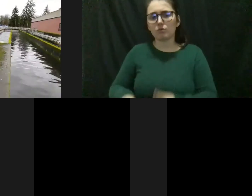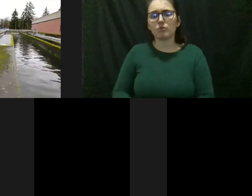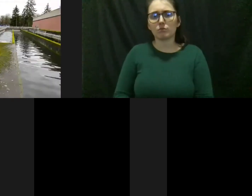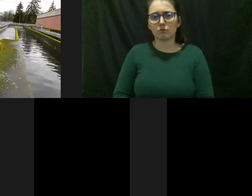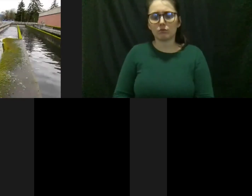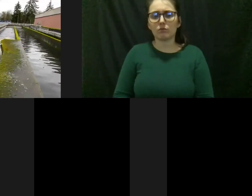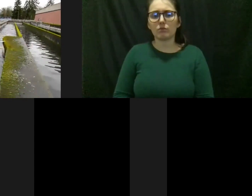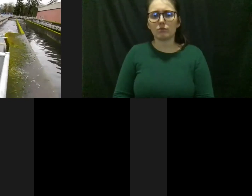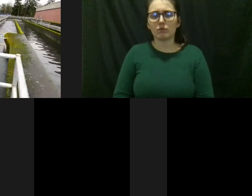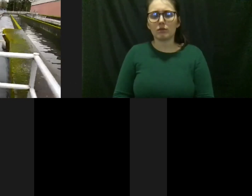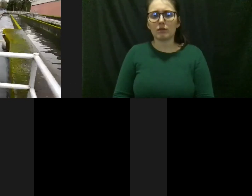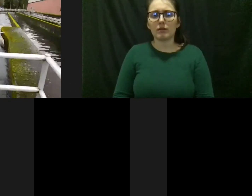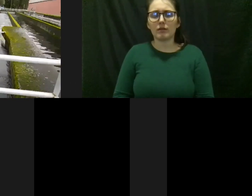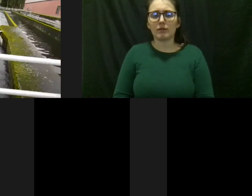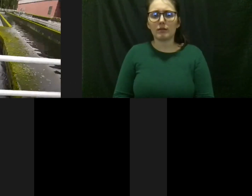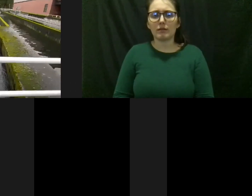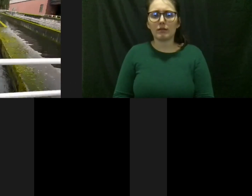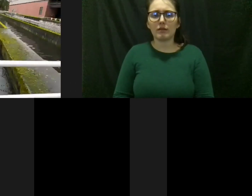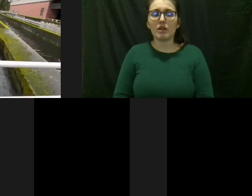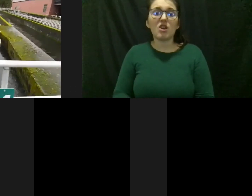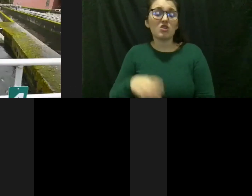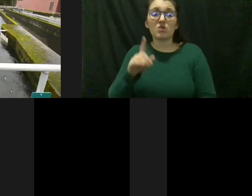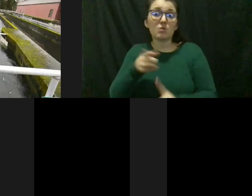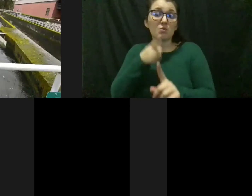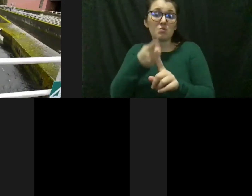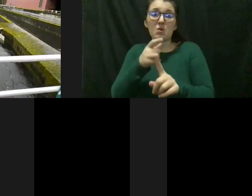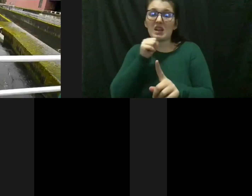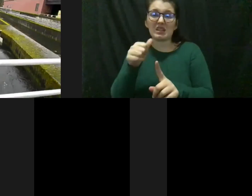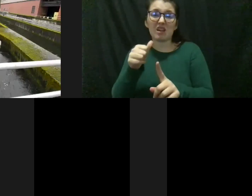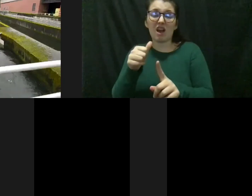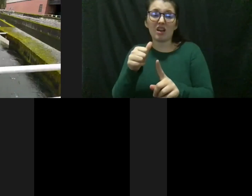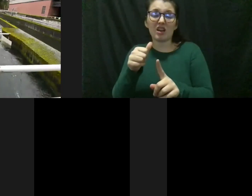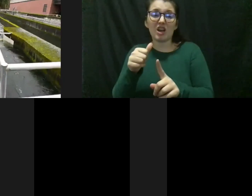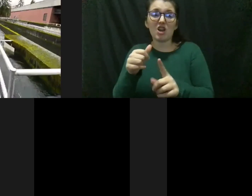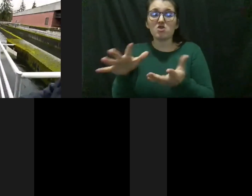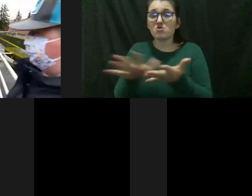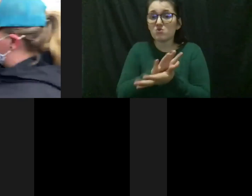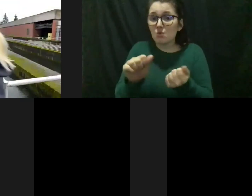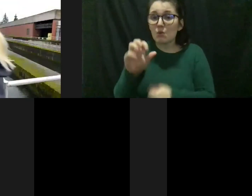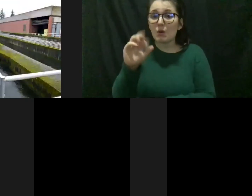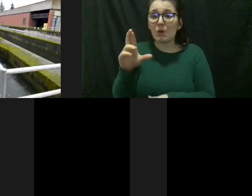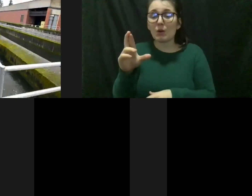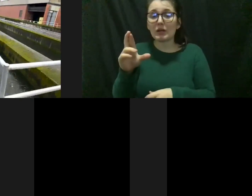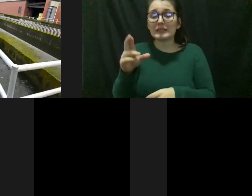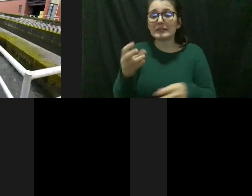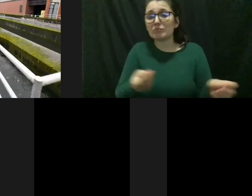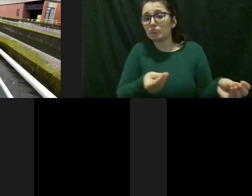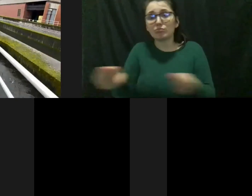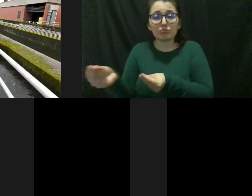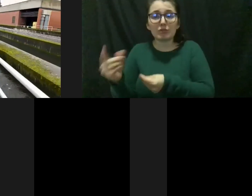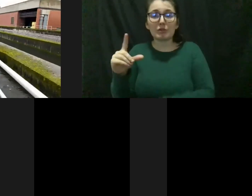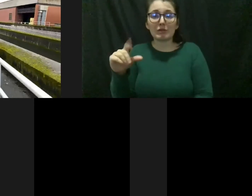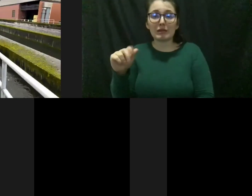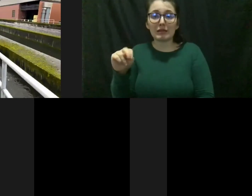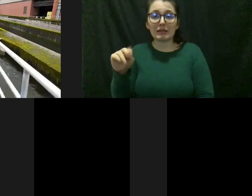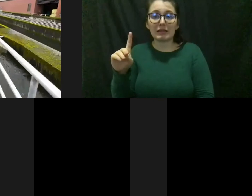about the poplar farm, those are the fast grow trees, Yes. right? Okay. So they're considered actually an agricultural crop. Right. And what we do